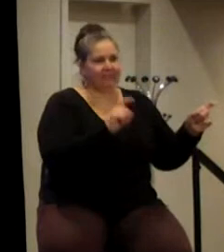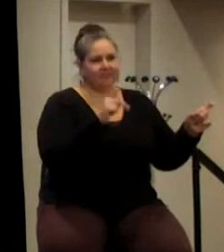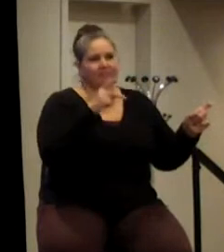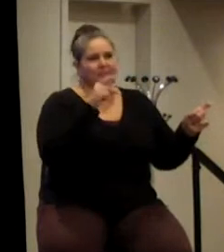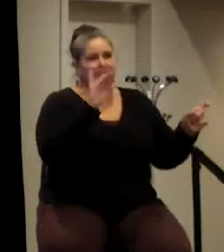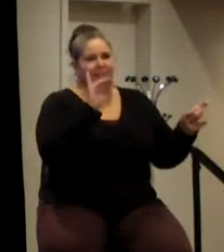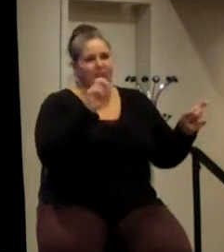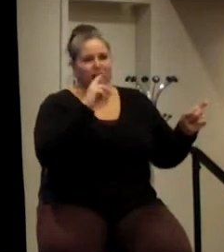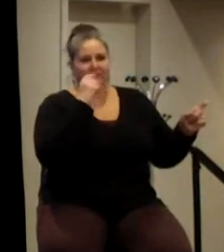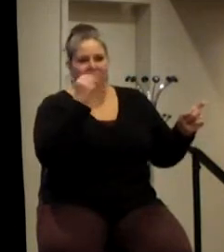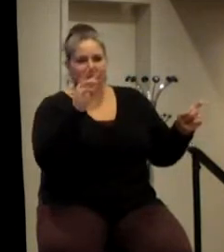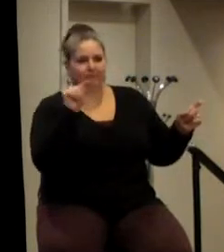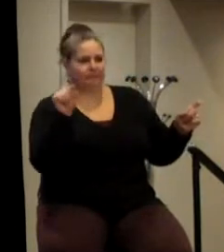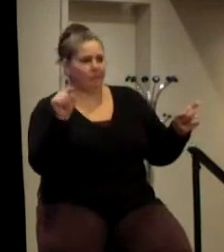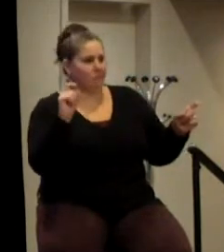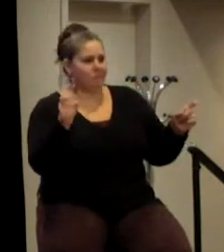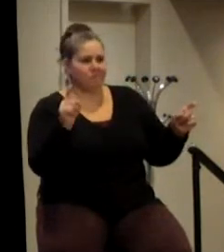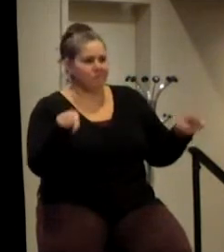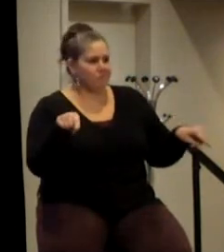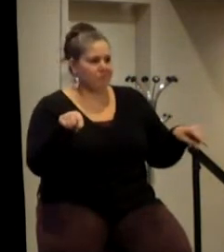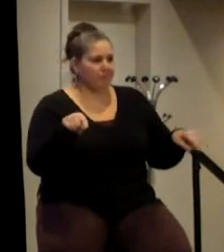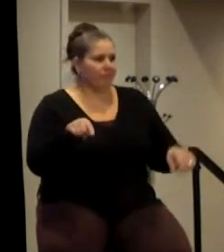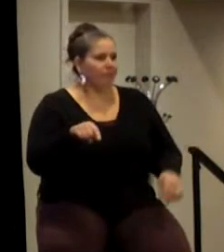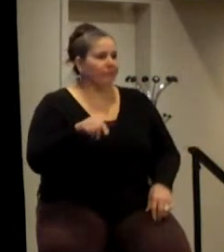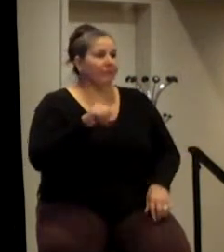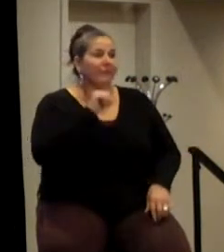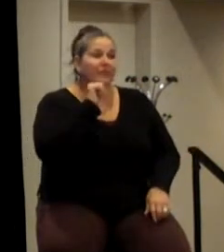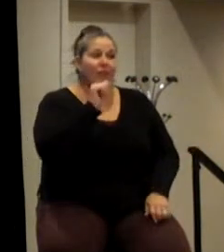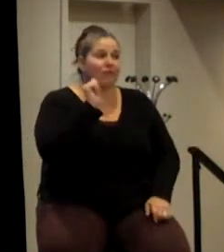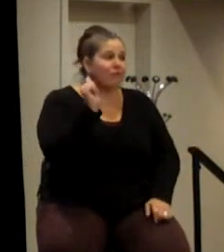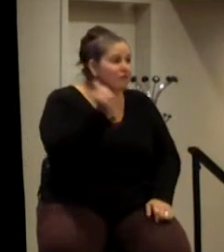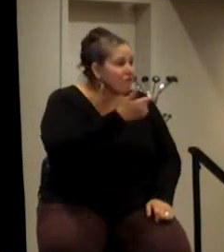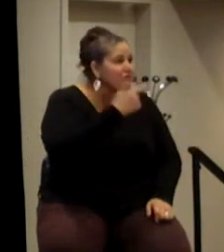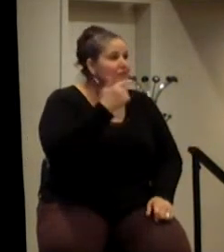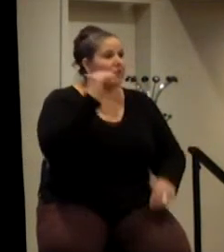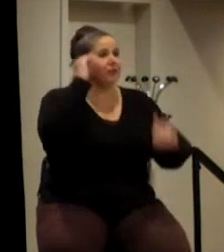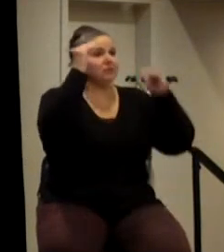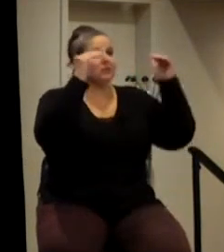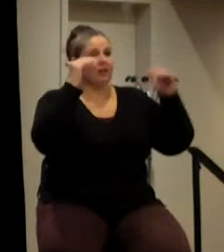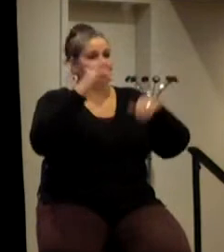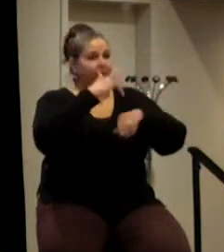of them are eligible to get a shot yet, but out of the 360,000,